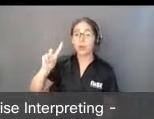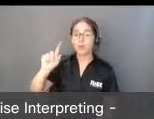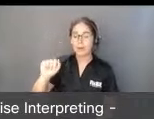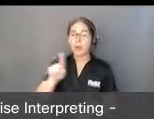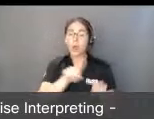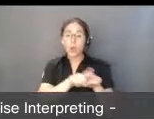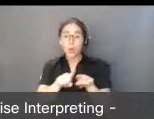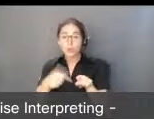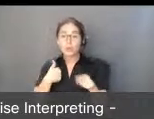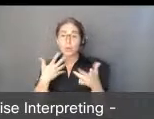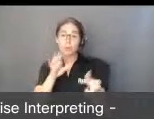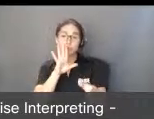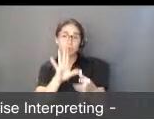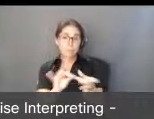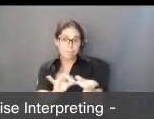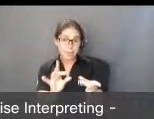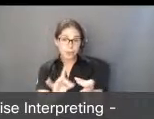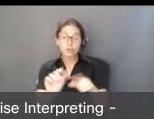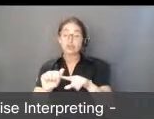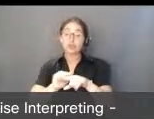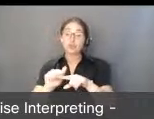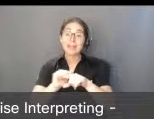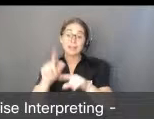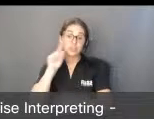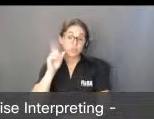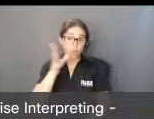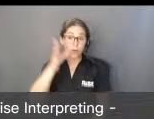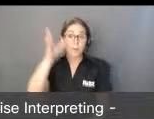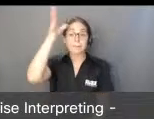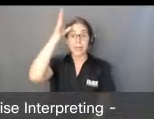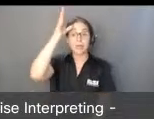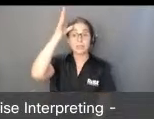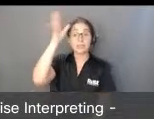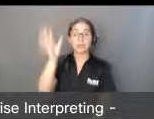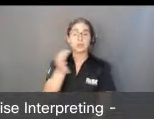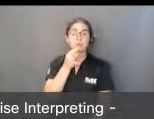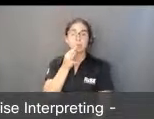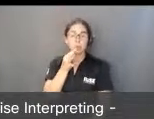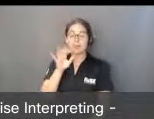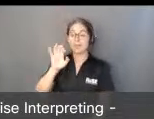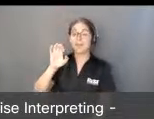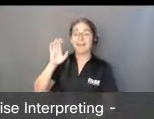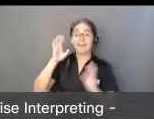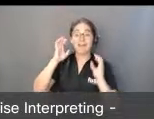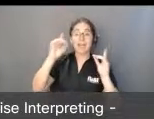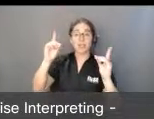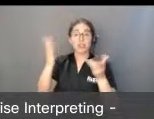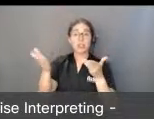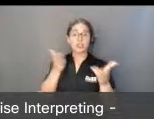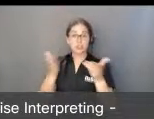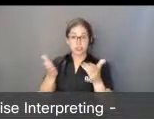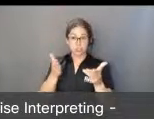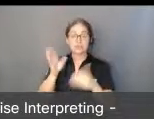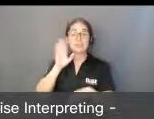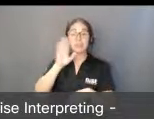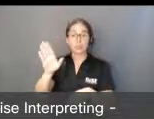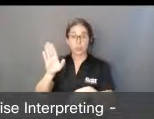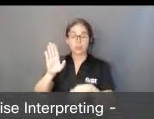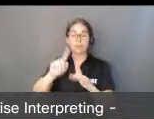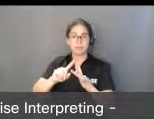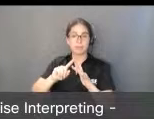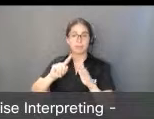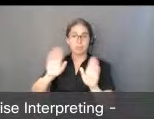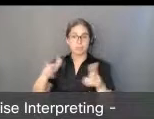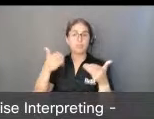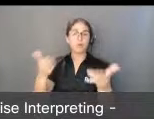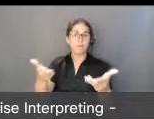the trainings for that are coming up for parents that Ed Service is going to put on, Alejandro de la Torre, and that's